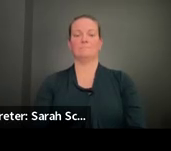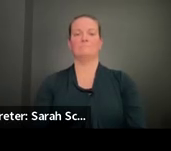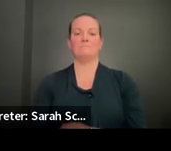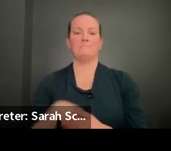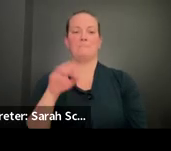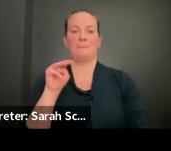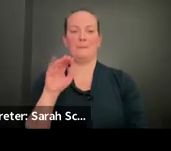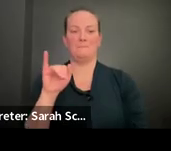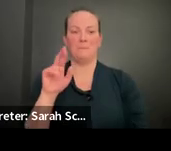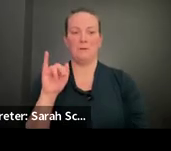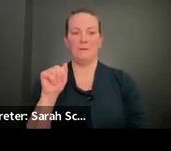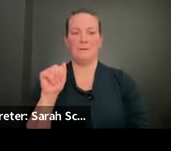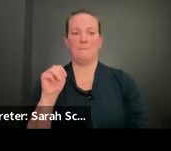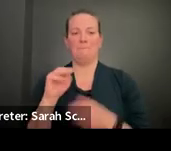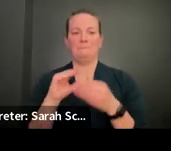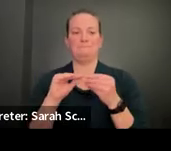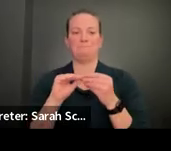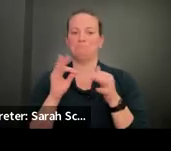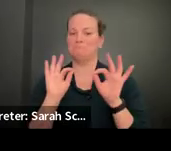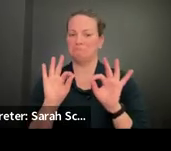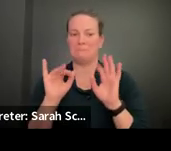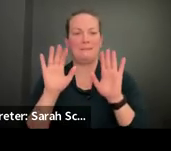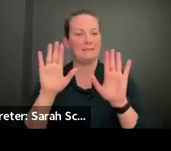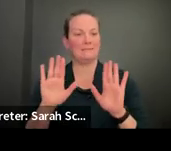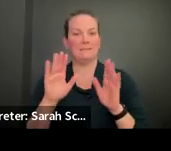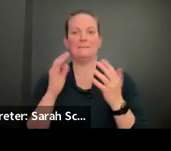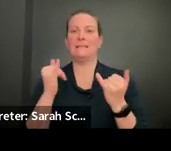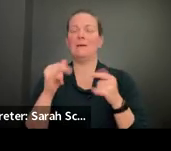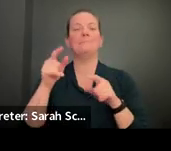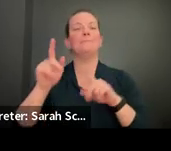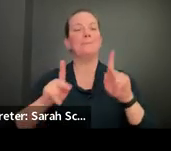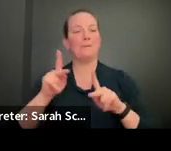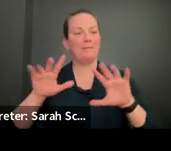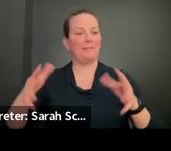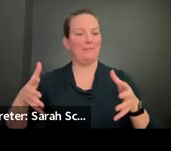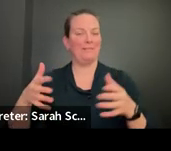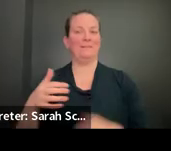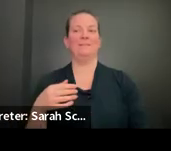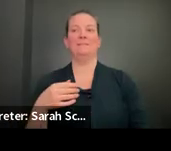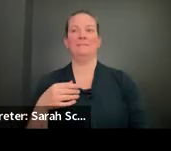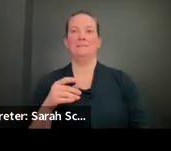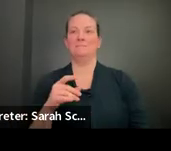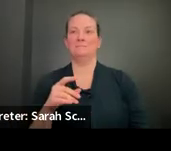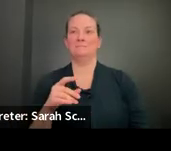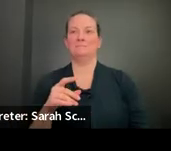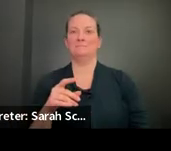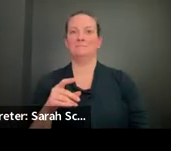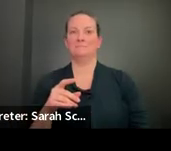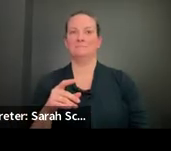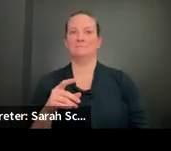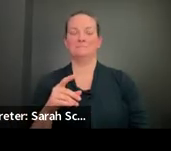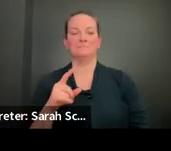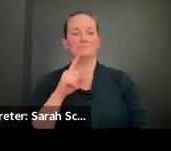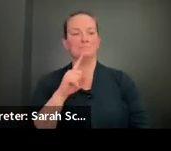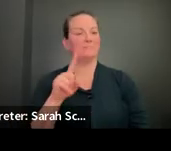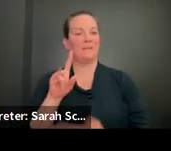Excellent. So now a few words about the people, because that really is one of the other very strong points of